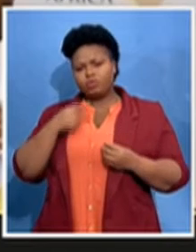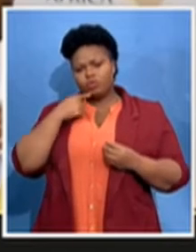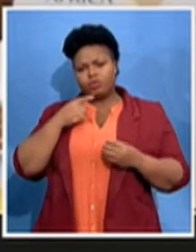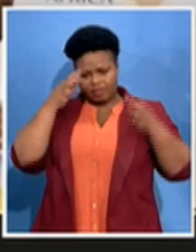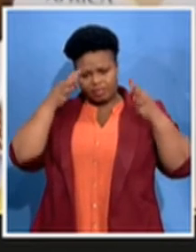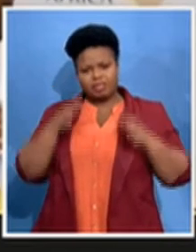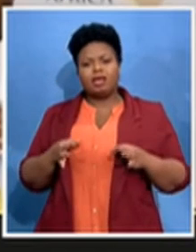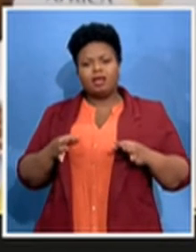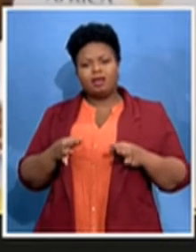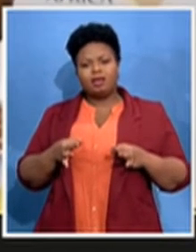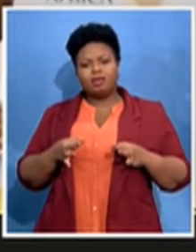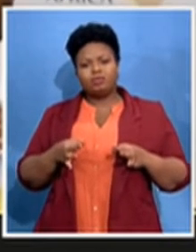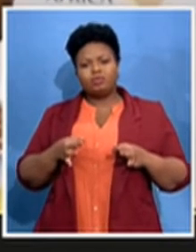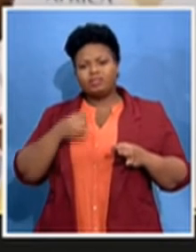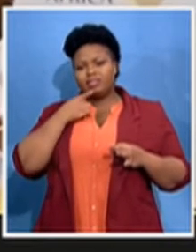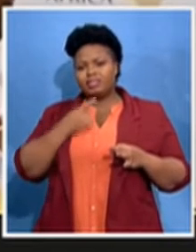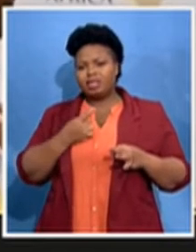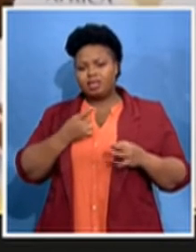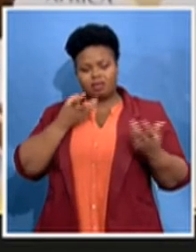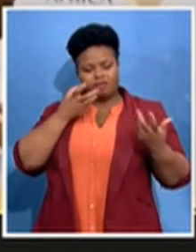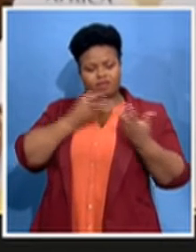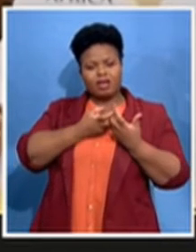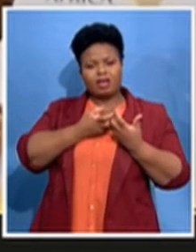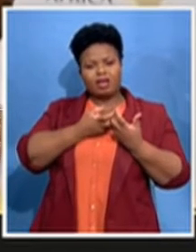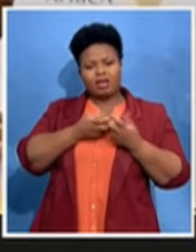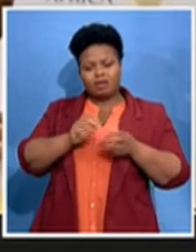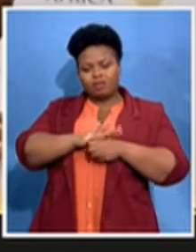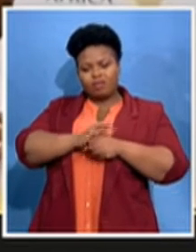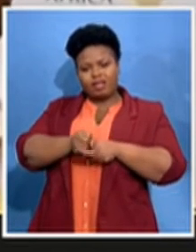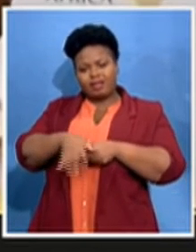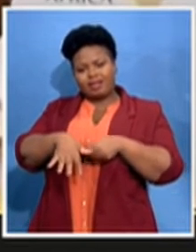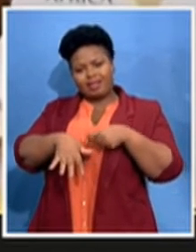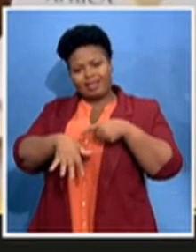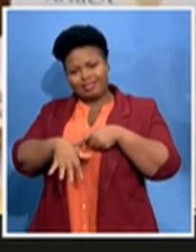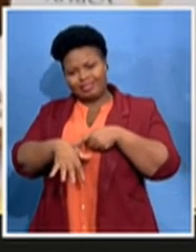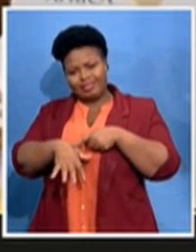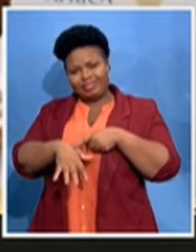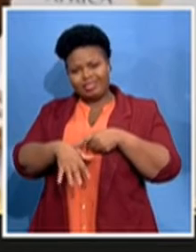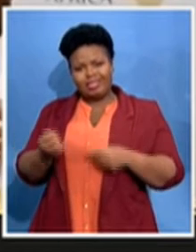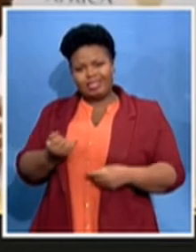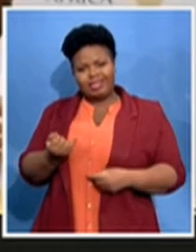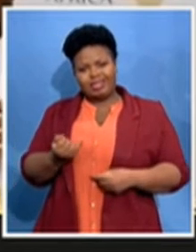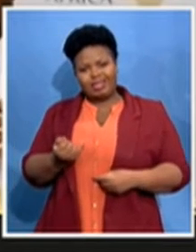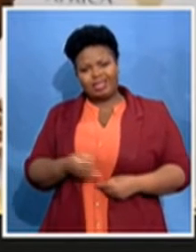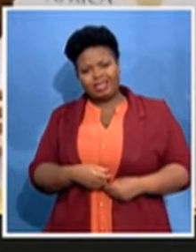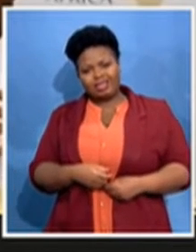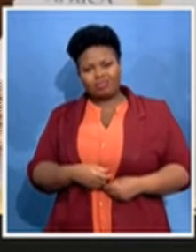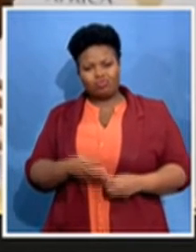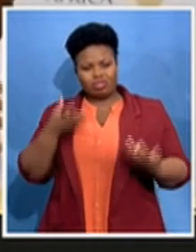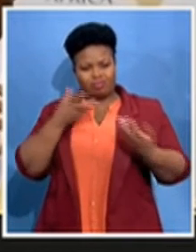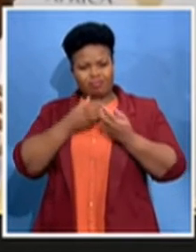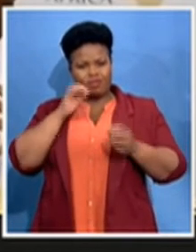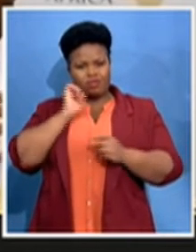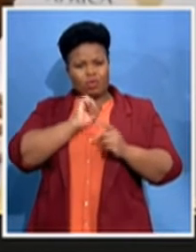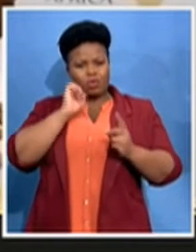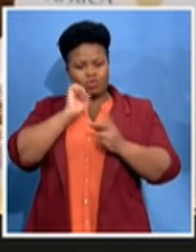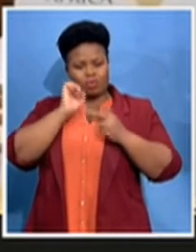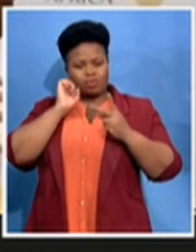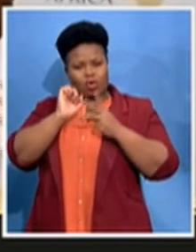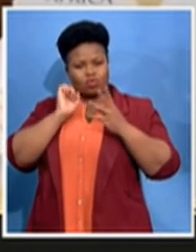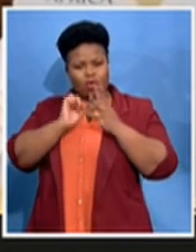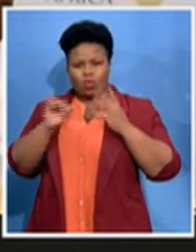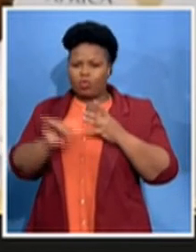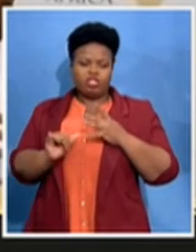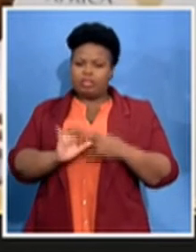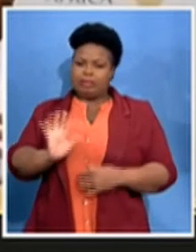characterizing a variant like to belonging to a country or country of origin, because again, we